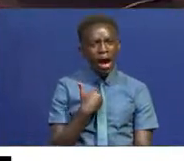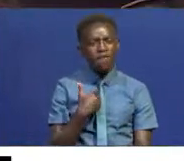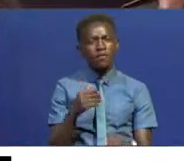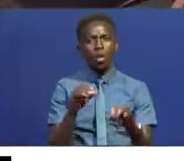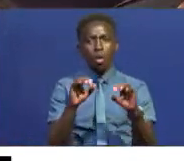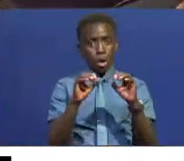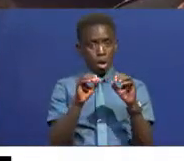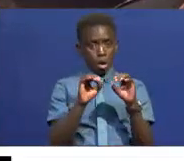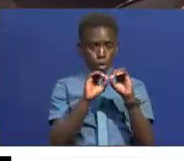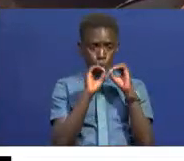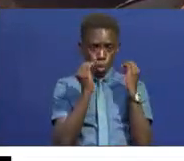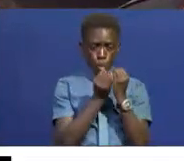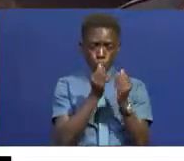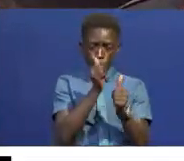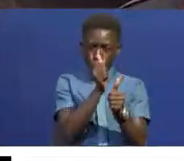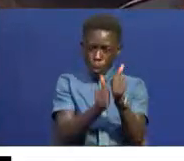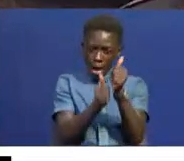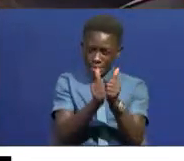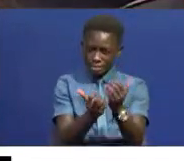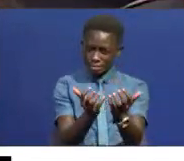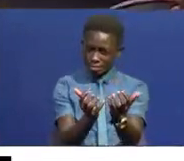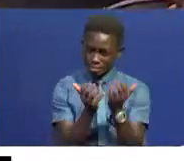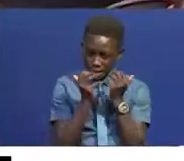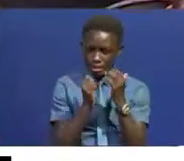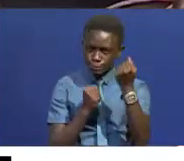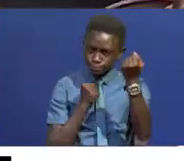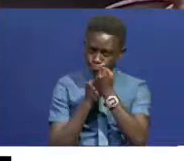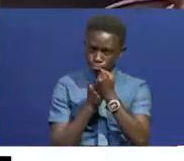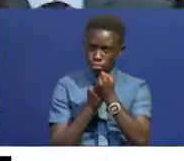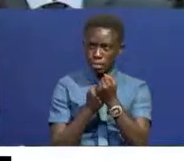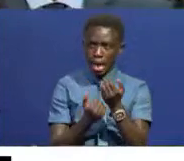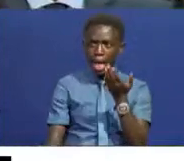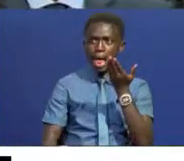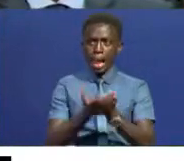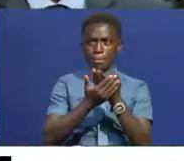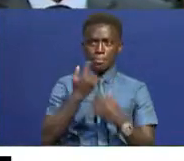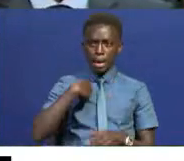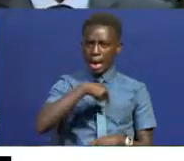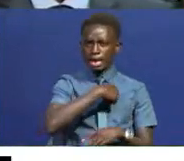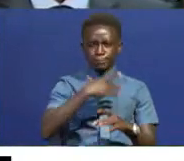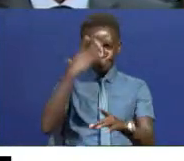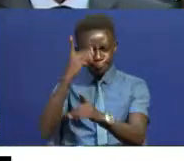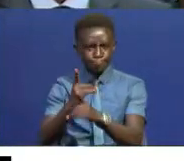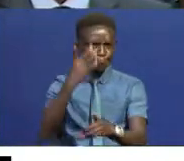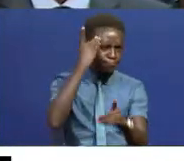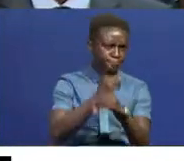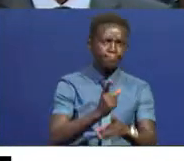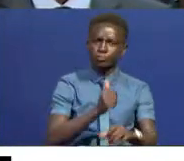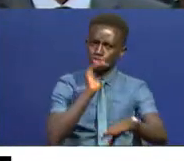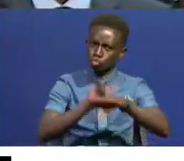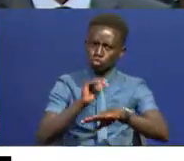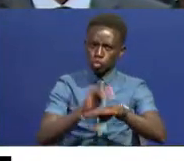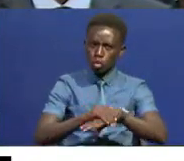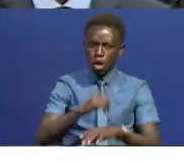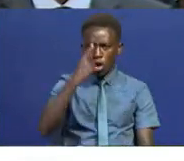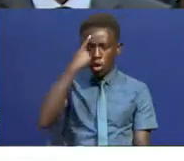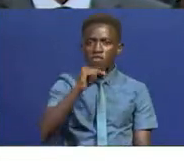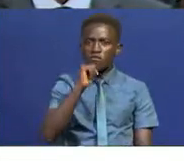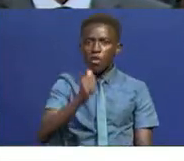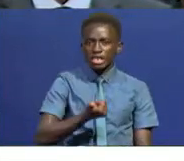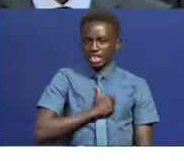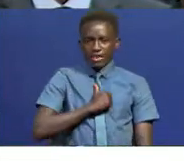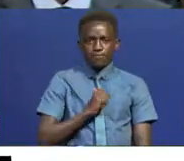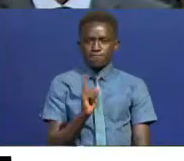to enable us to make the right decisions, not for themselves, but for the country, it